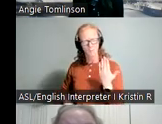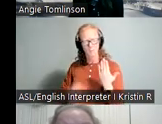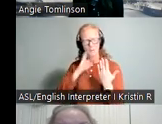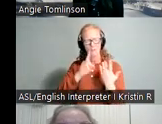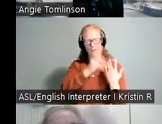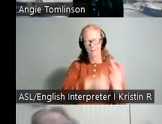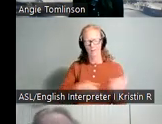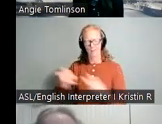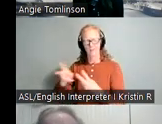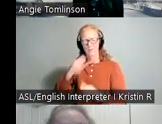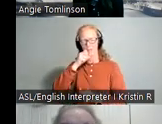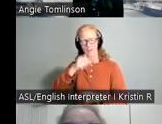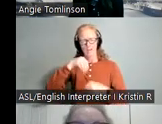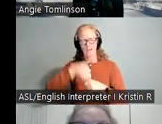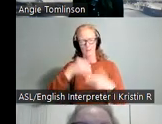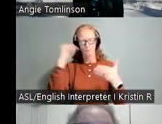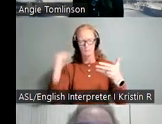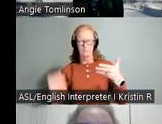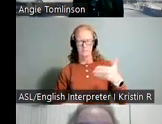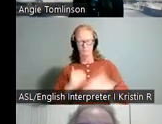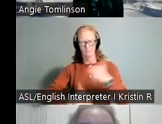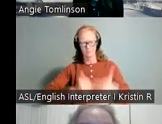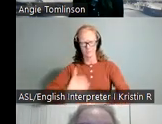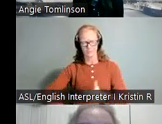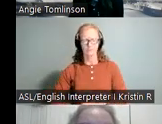it, you know, not in the whole routine process.